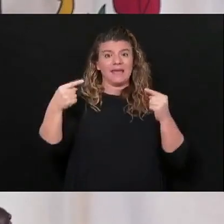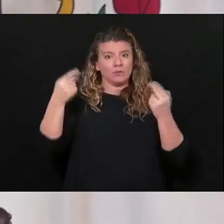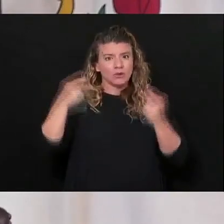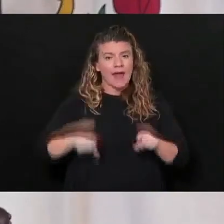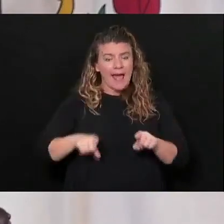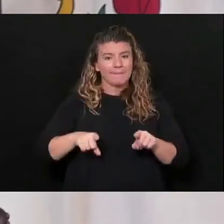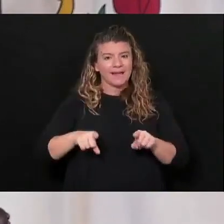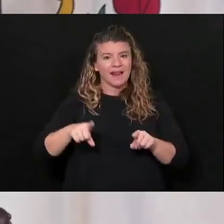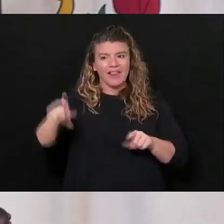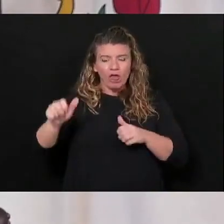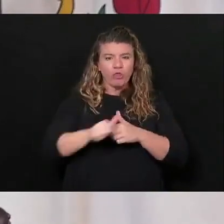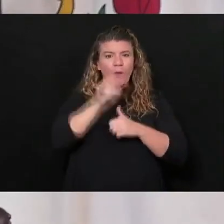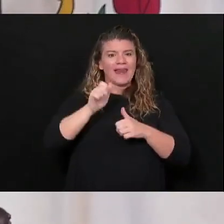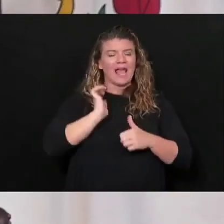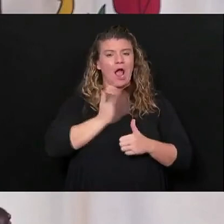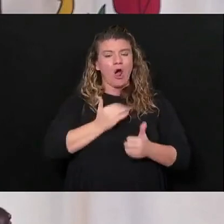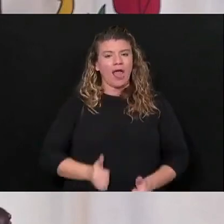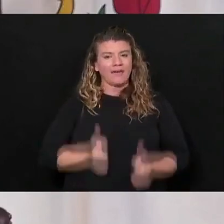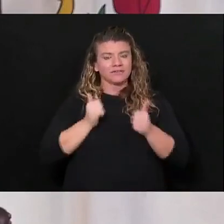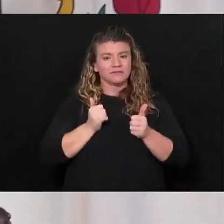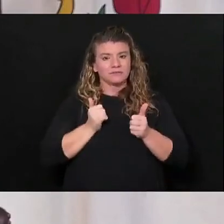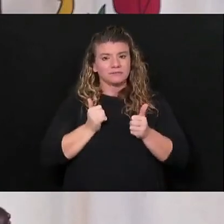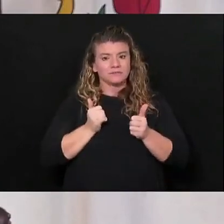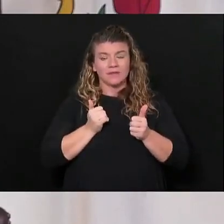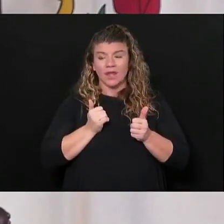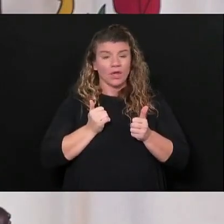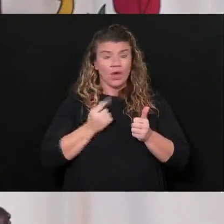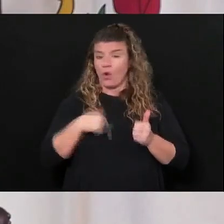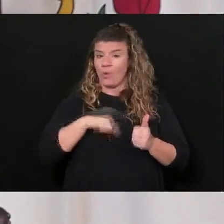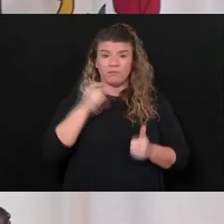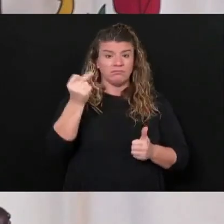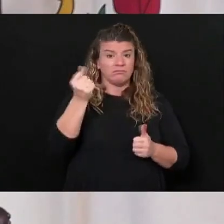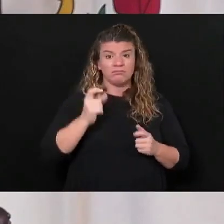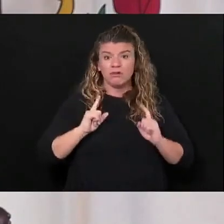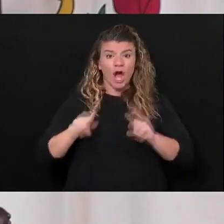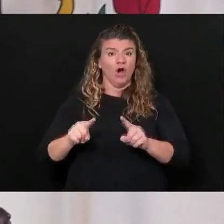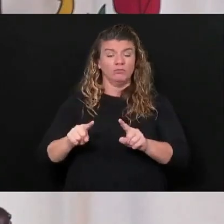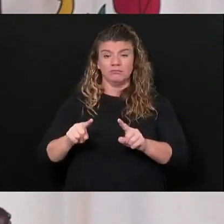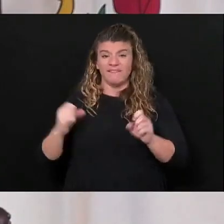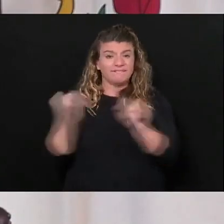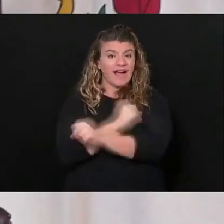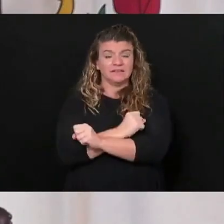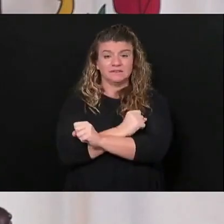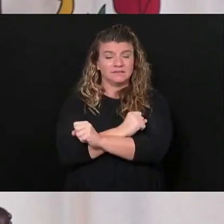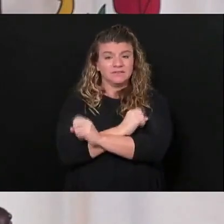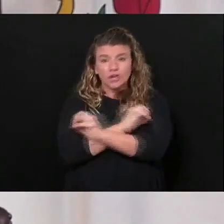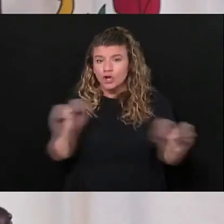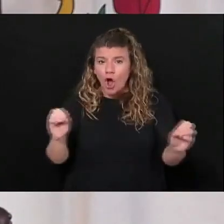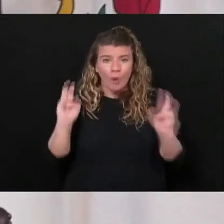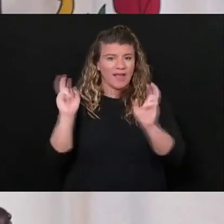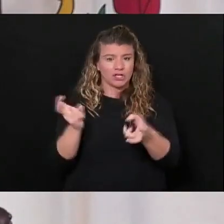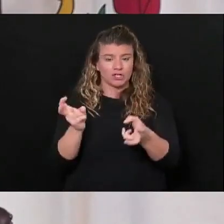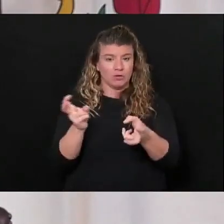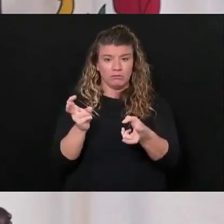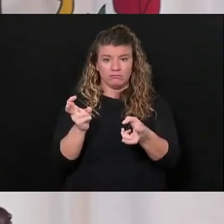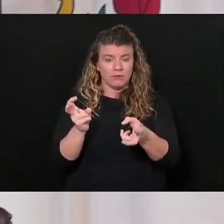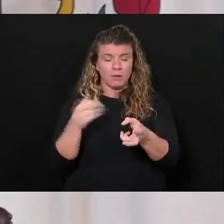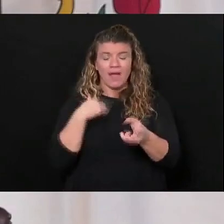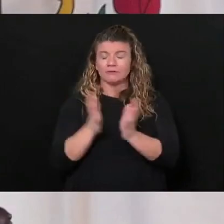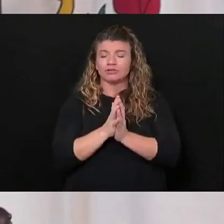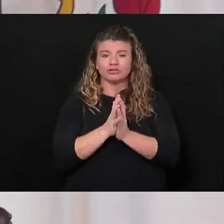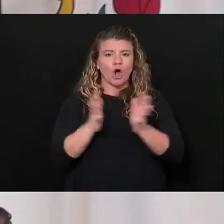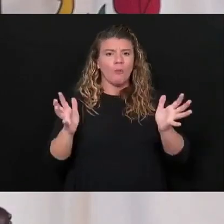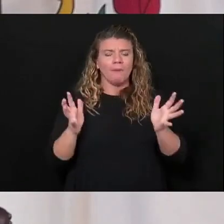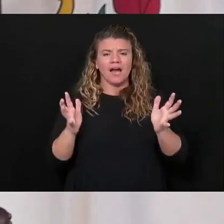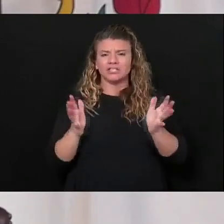that was threatening our lives and everything, we would pick it up like you can't imagine. We would have so much freshness